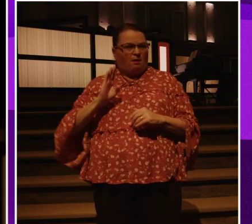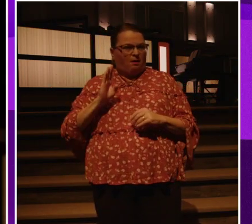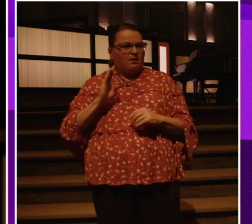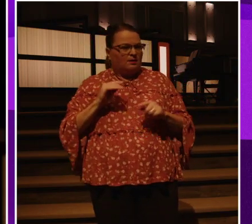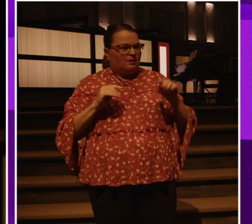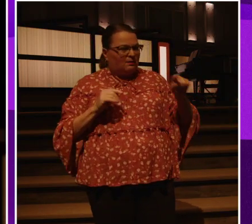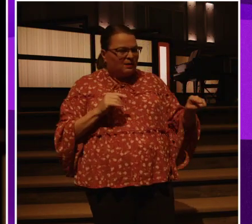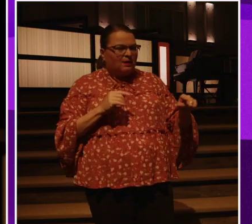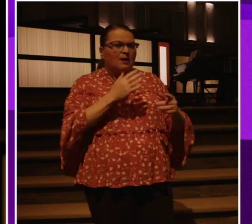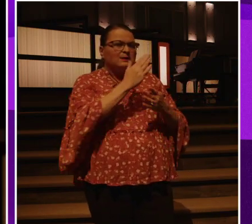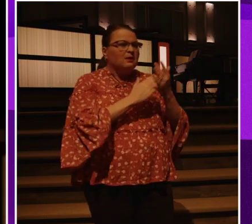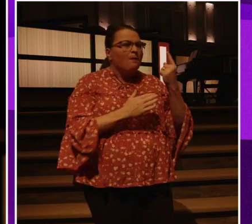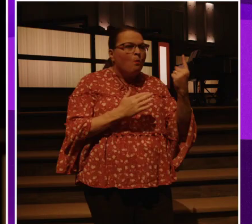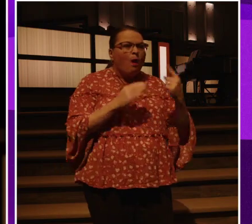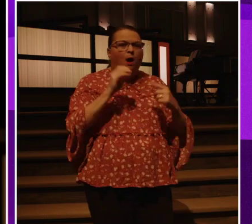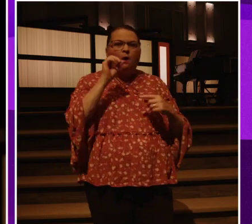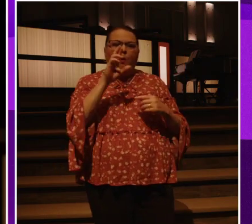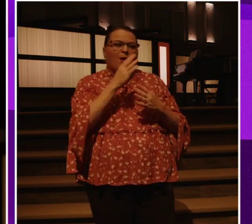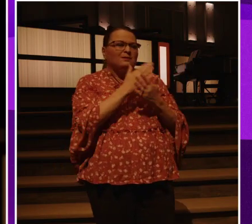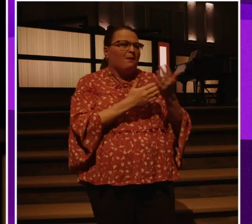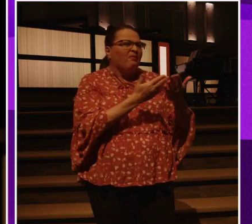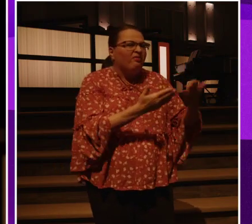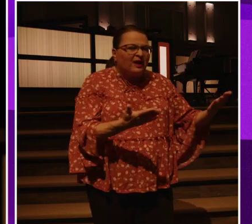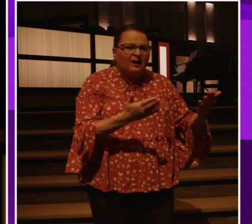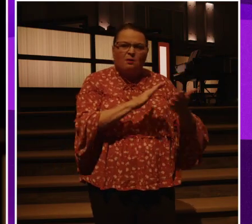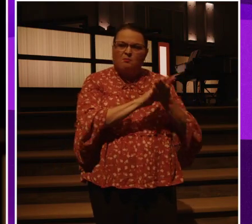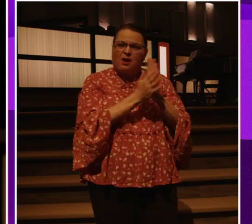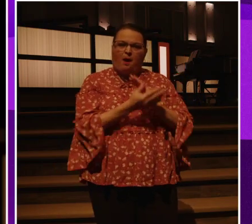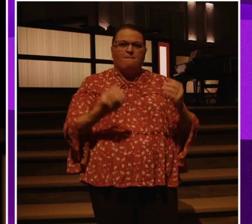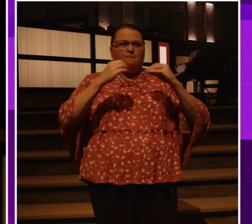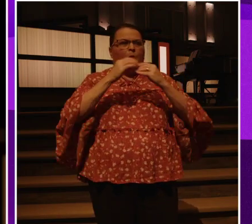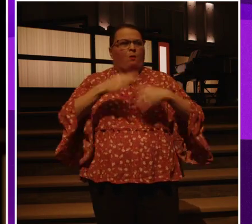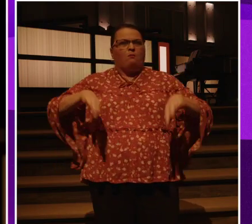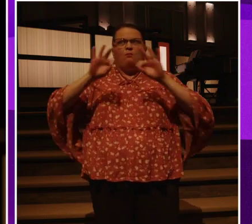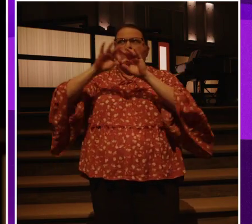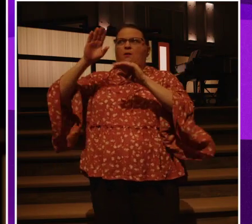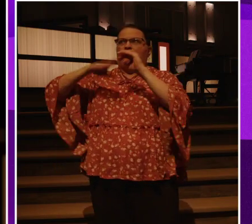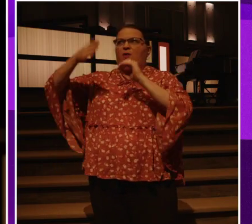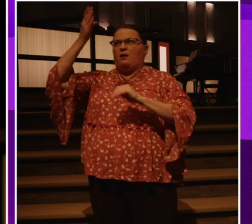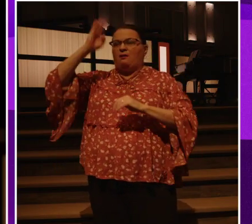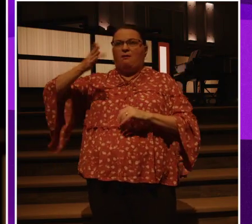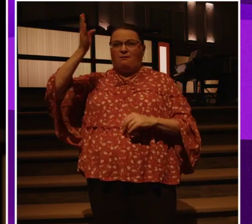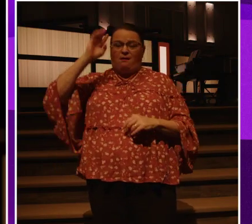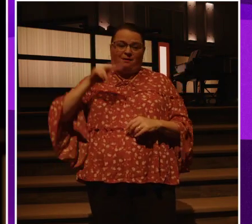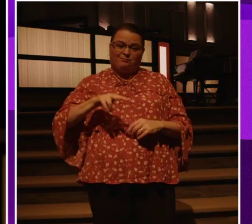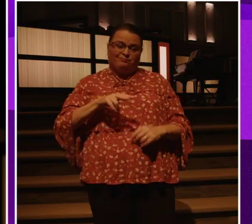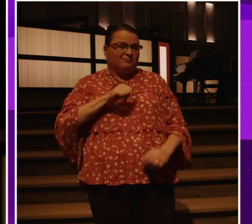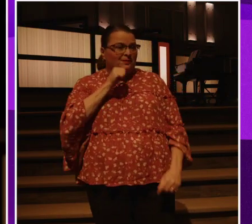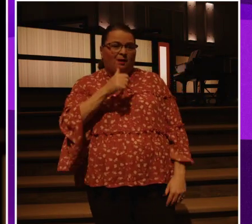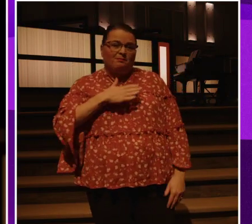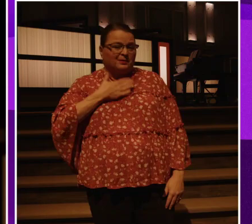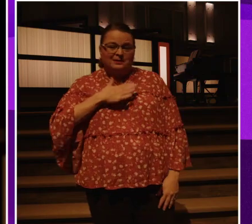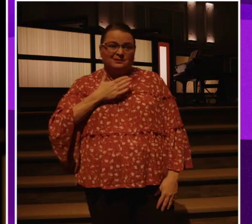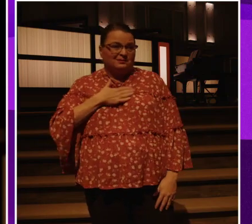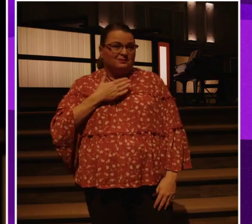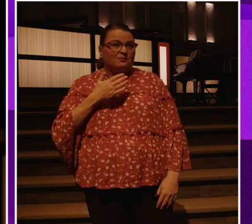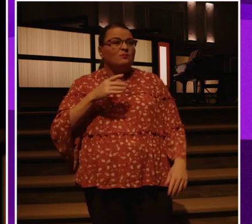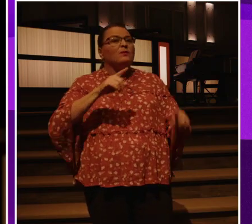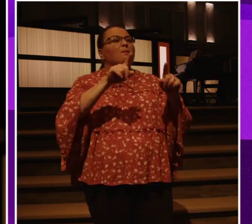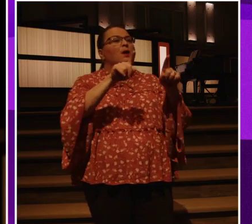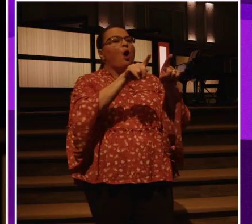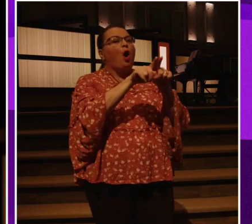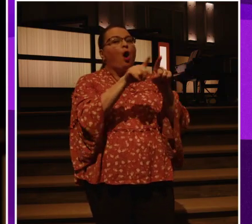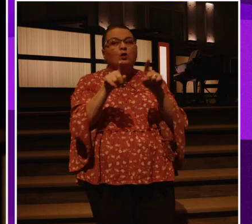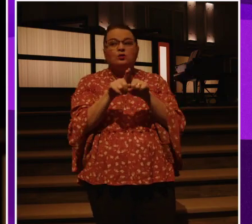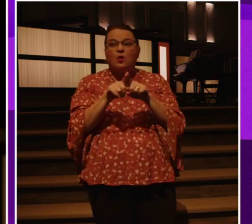you and a right relationship to God. It displeases God. But it also distracts